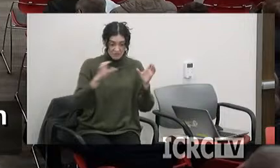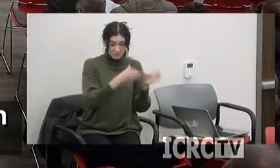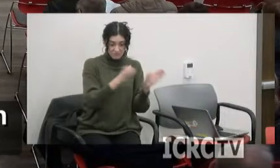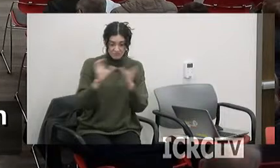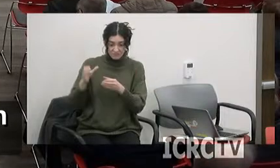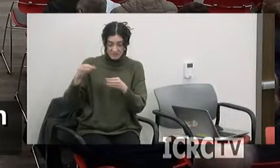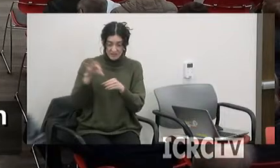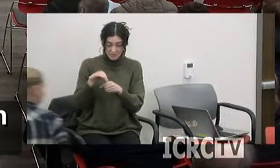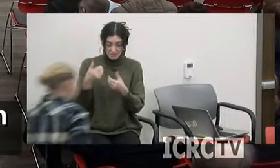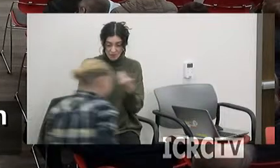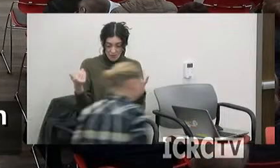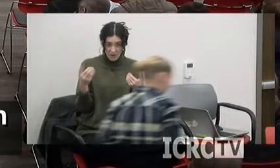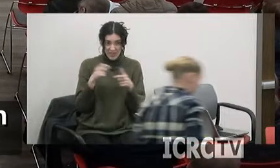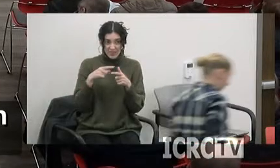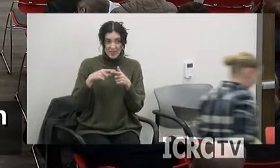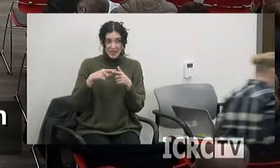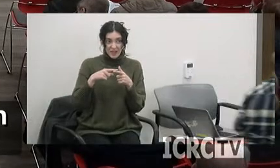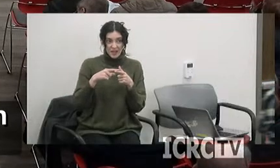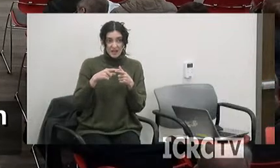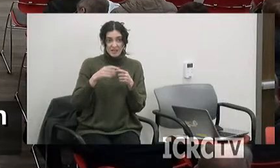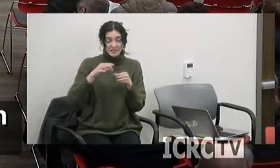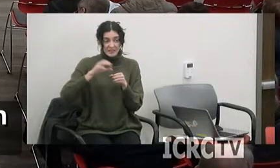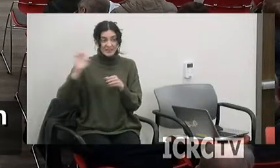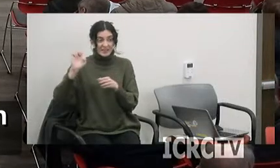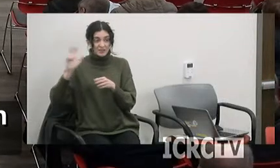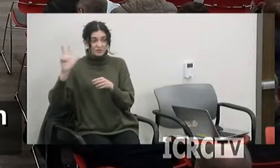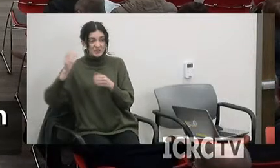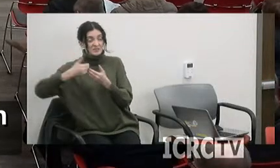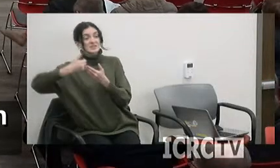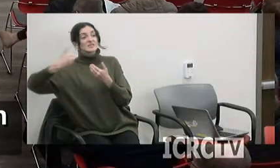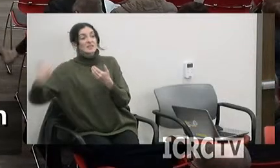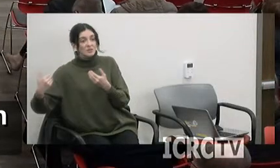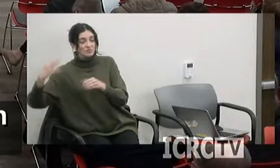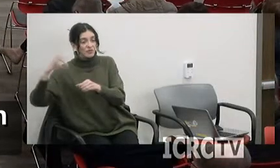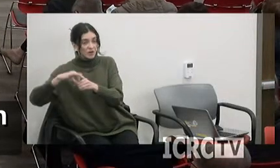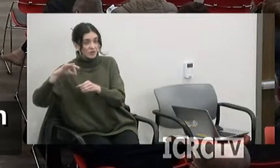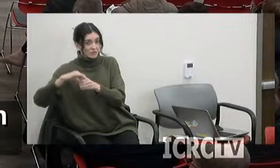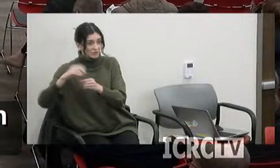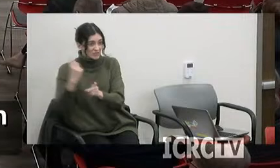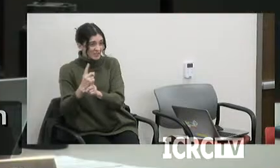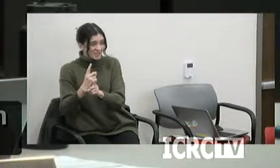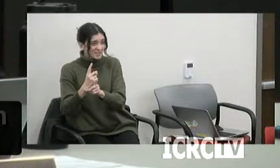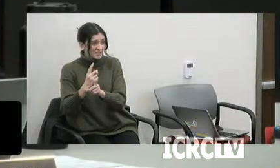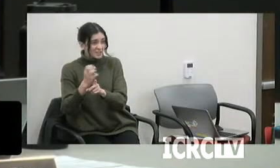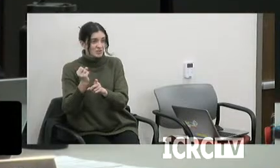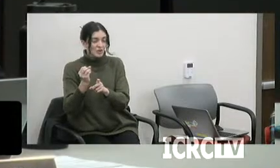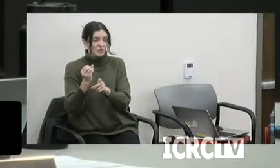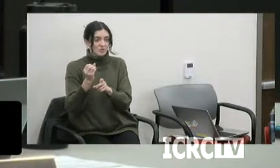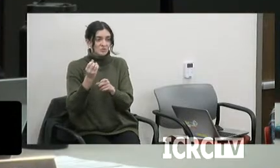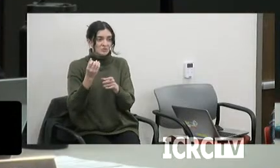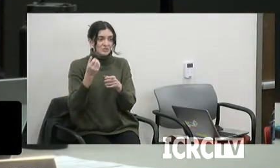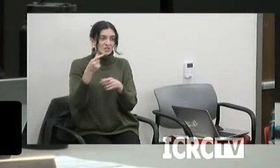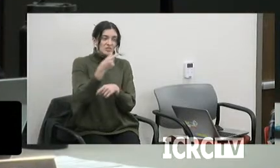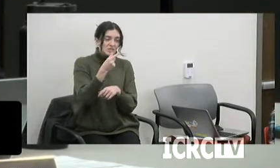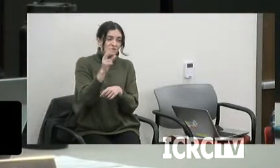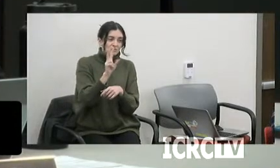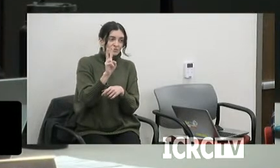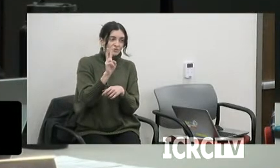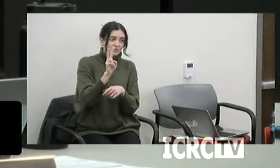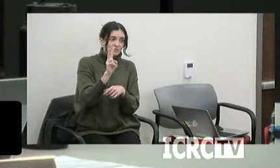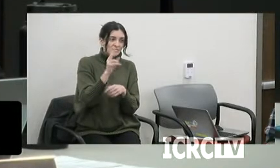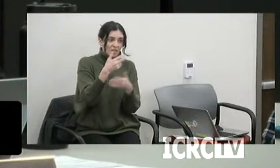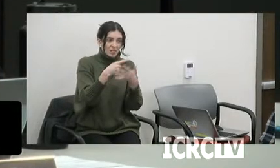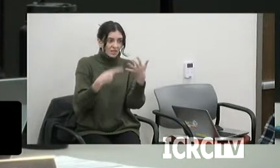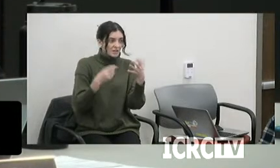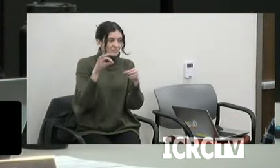G2 will be pulled out of the consent. And so you will still vote on the other items within G under